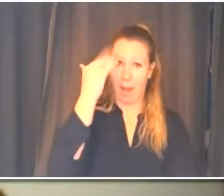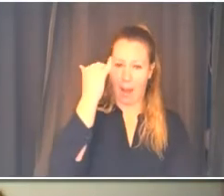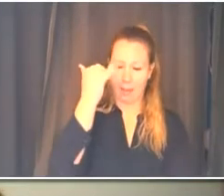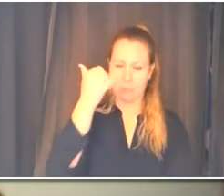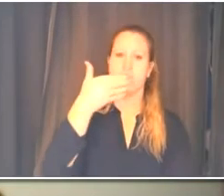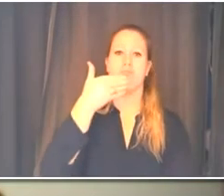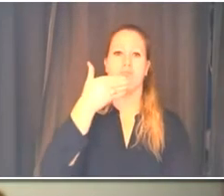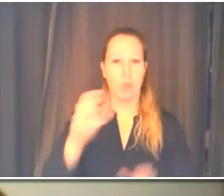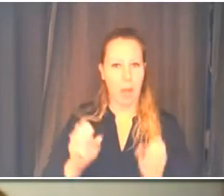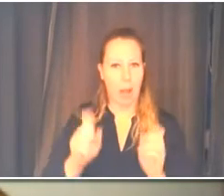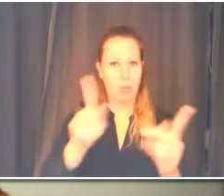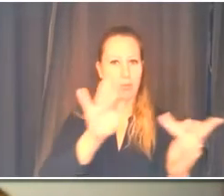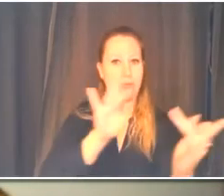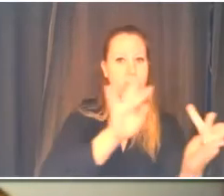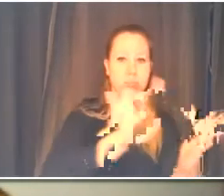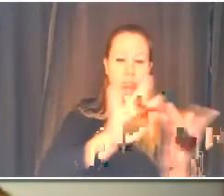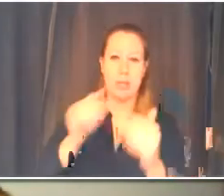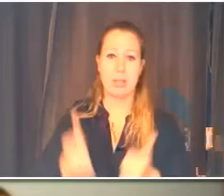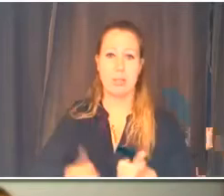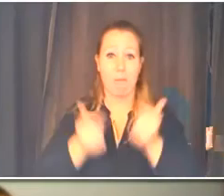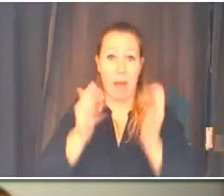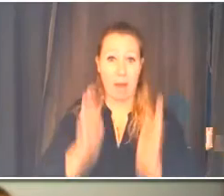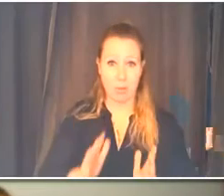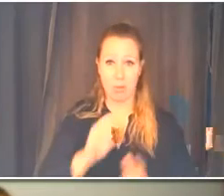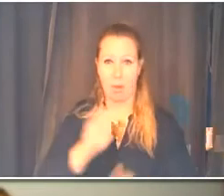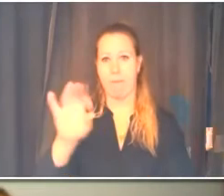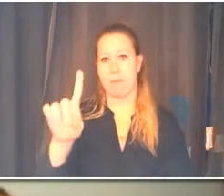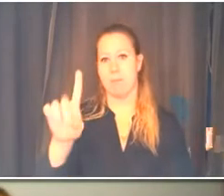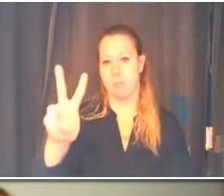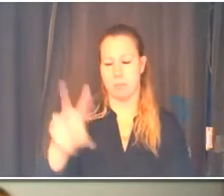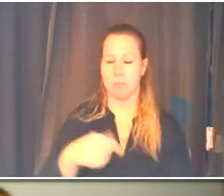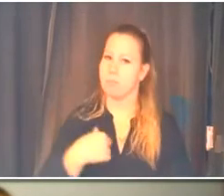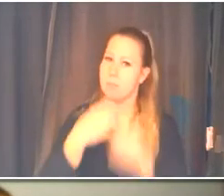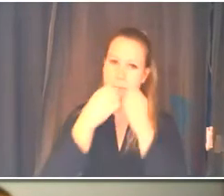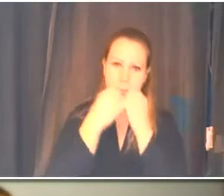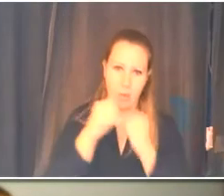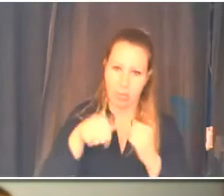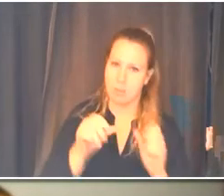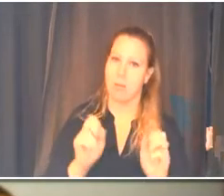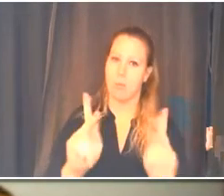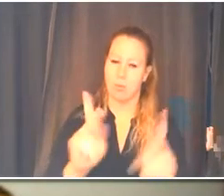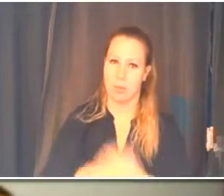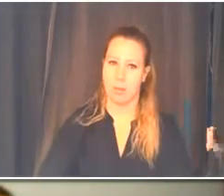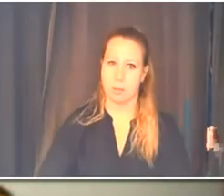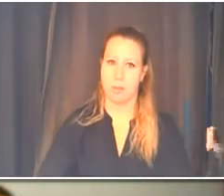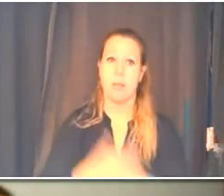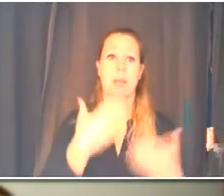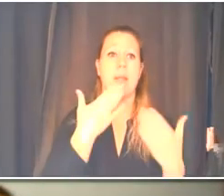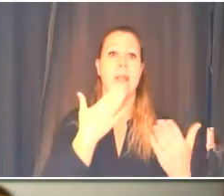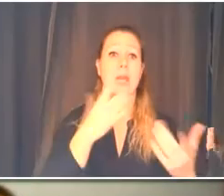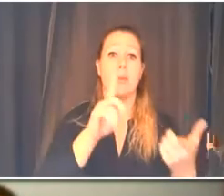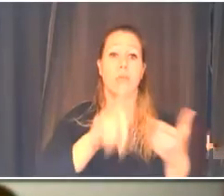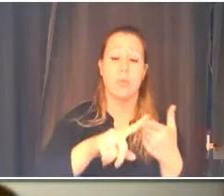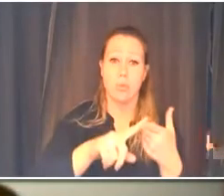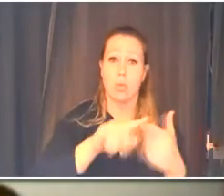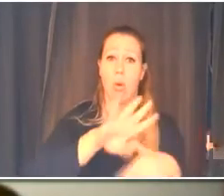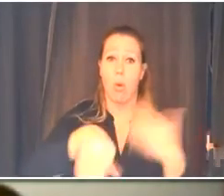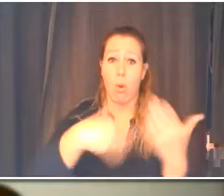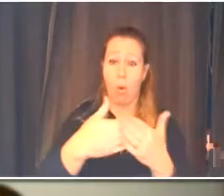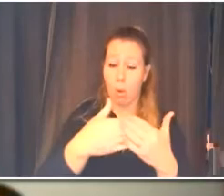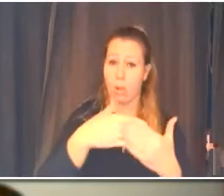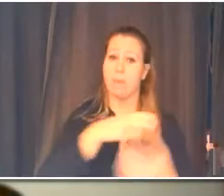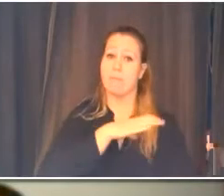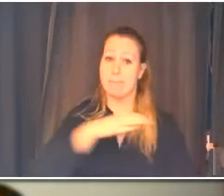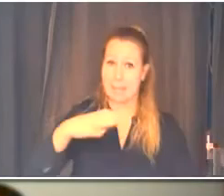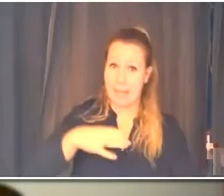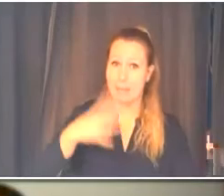NYPD has dedicated many resources to fighting domestic violence and our officers are committed to helping anyone who feels disconnected or